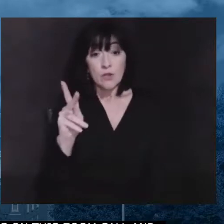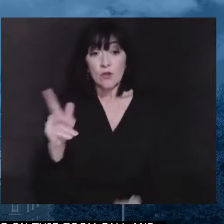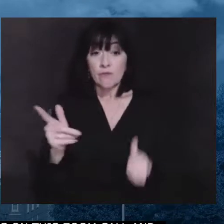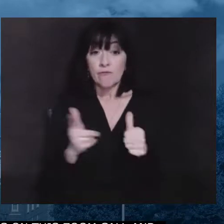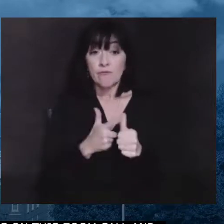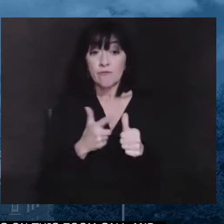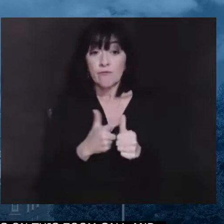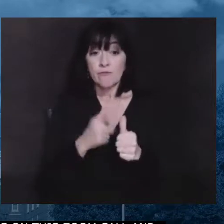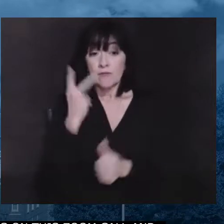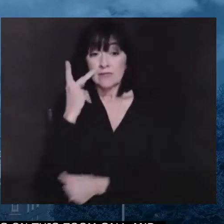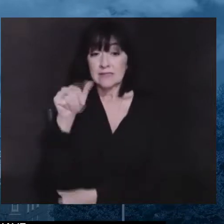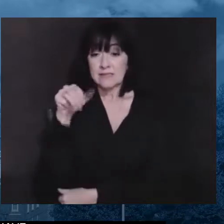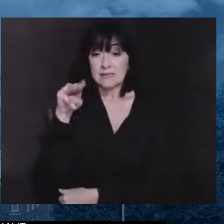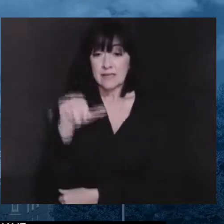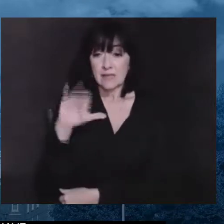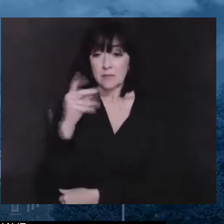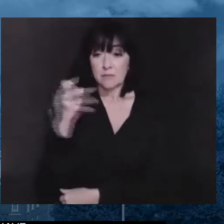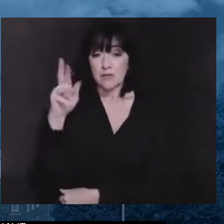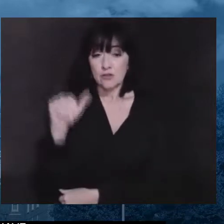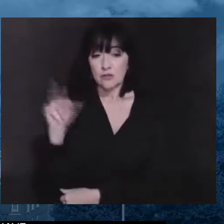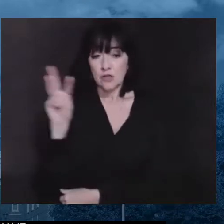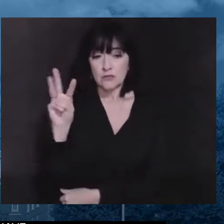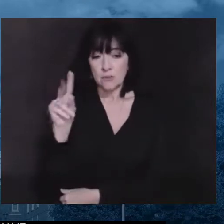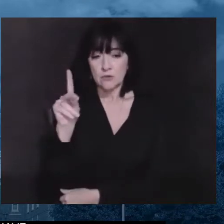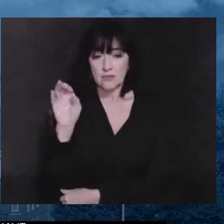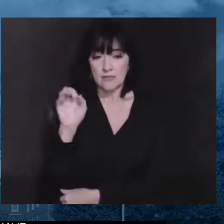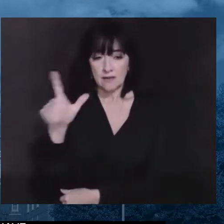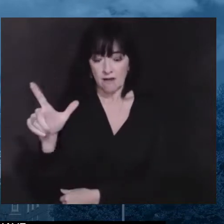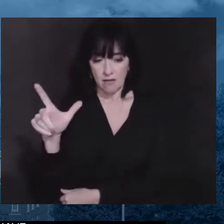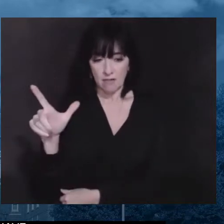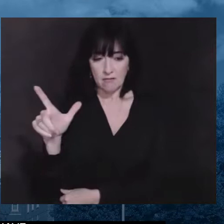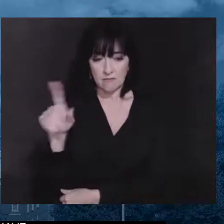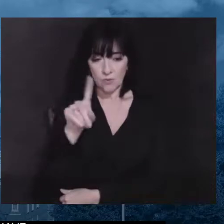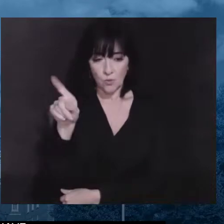to Amy Cherry at WDEL.